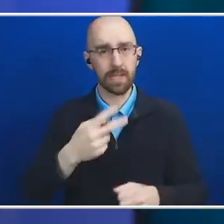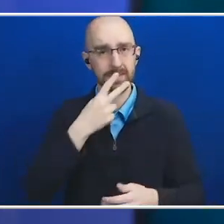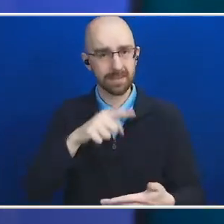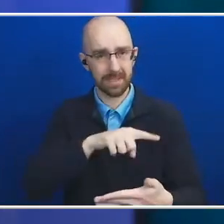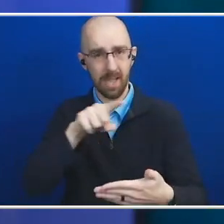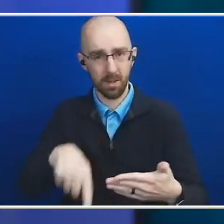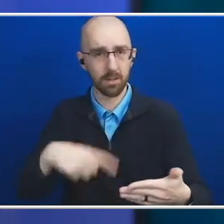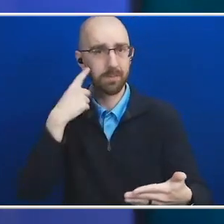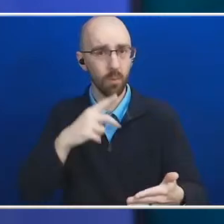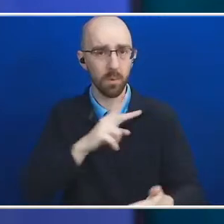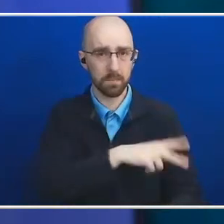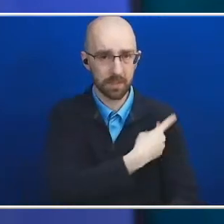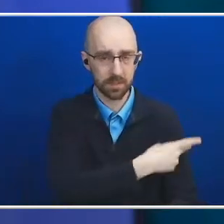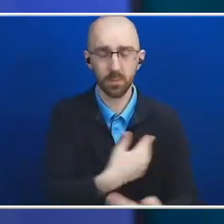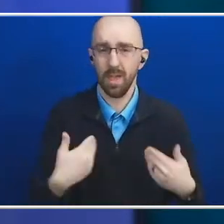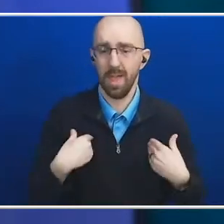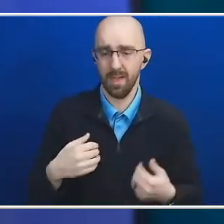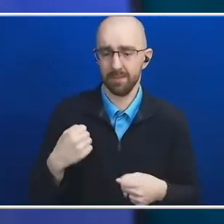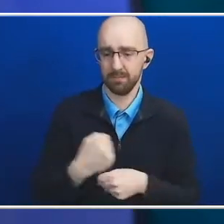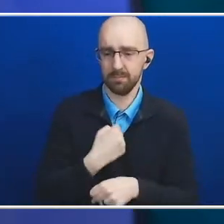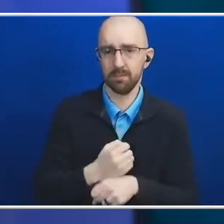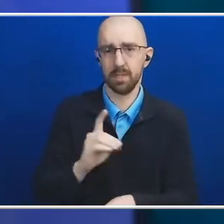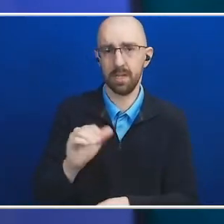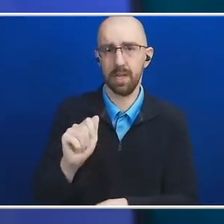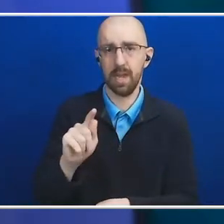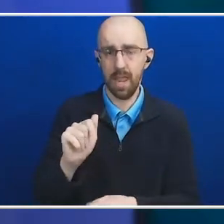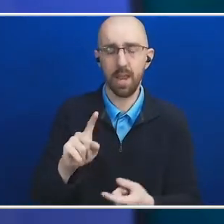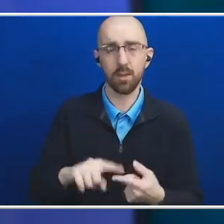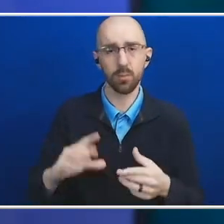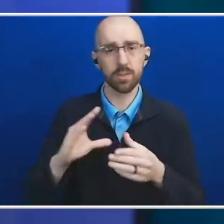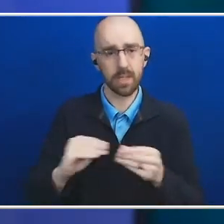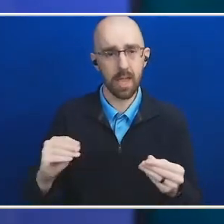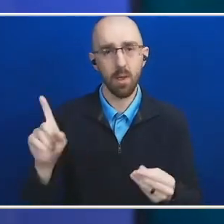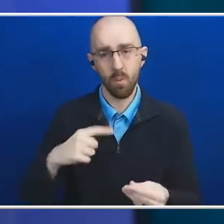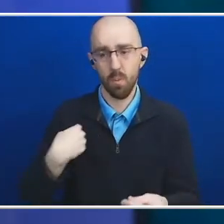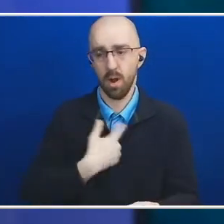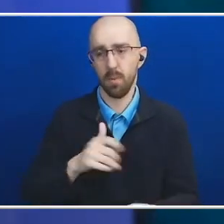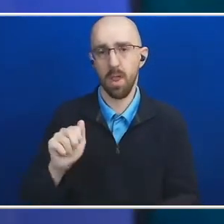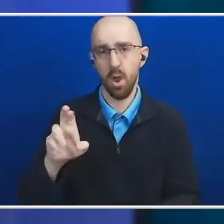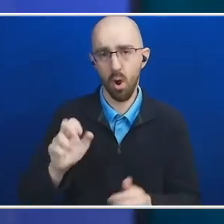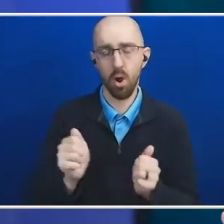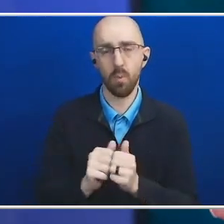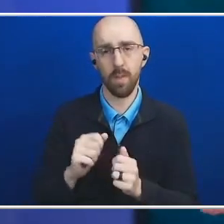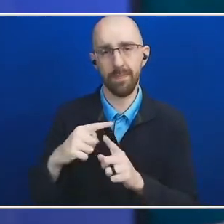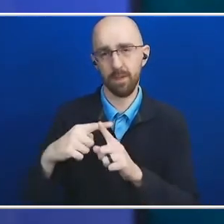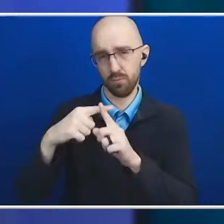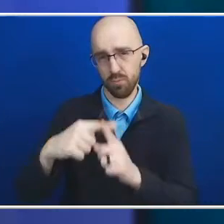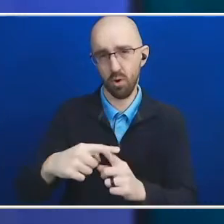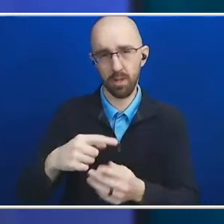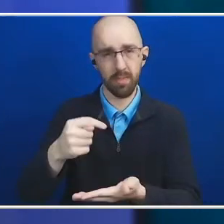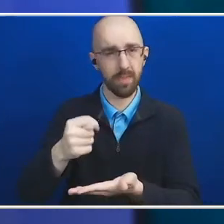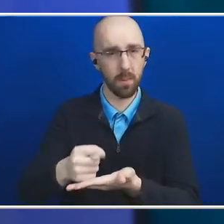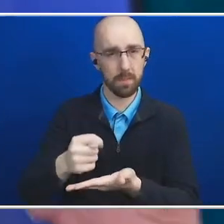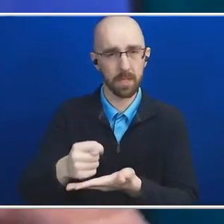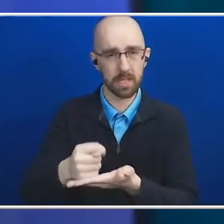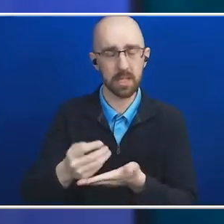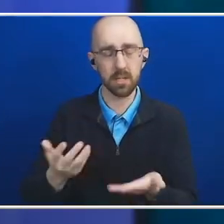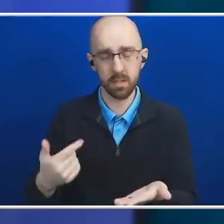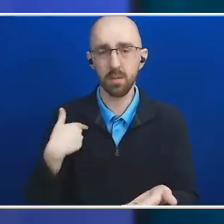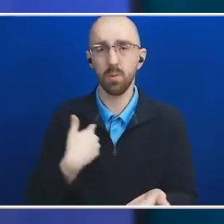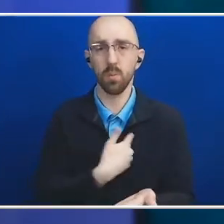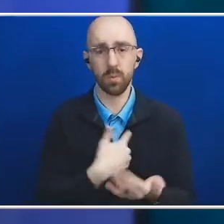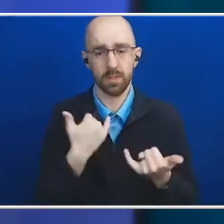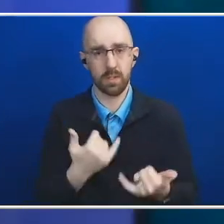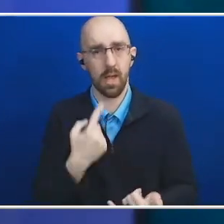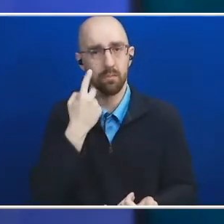have the data to say, because of where we are with these targeted therapies, we now see recurrence risk less